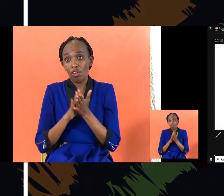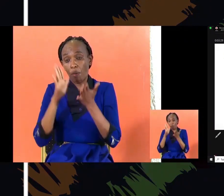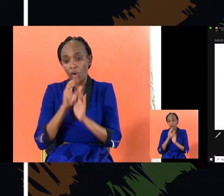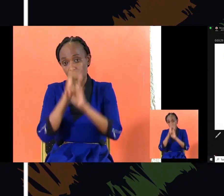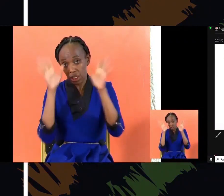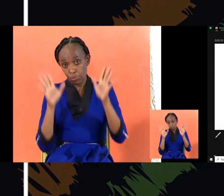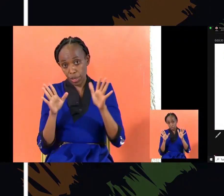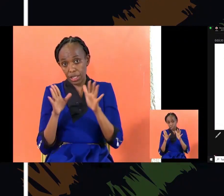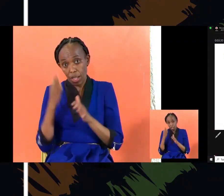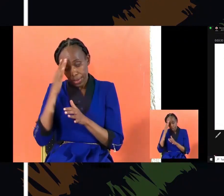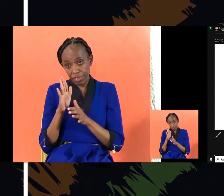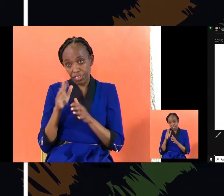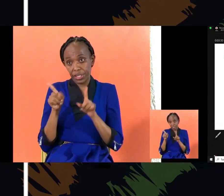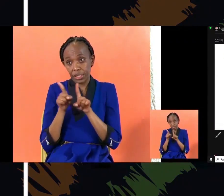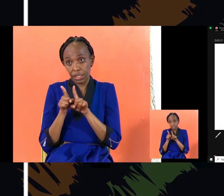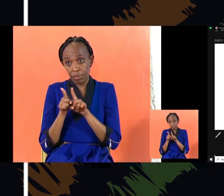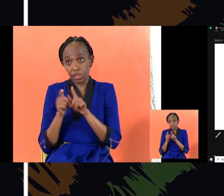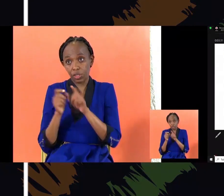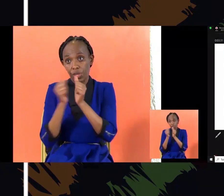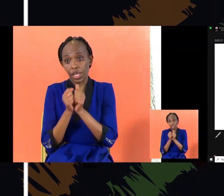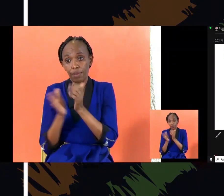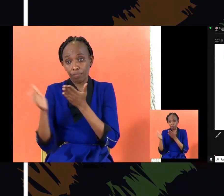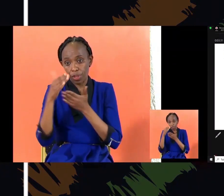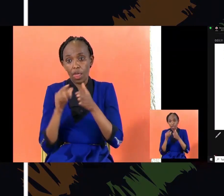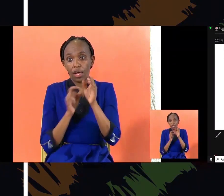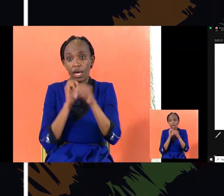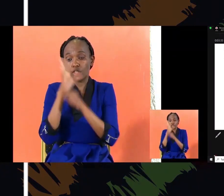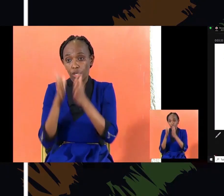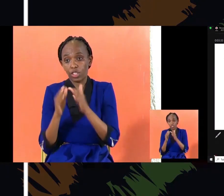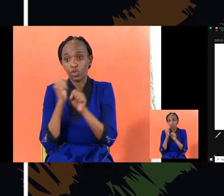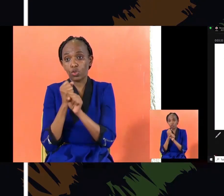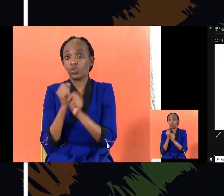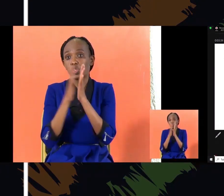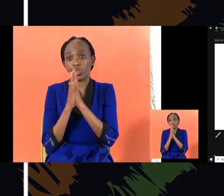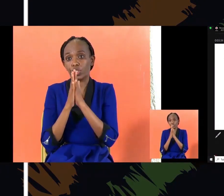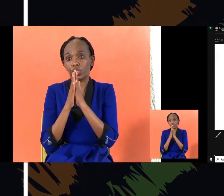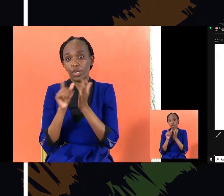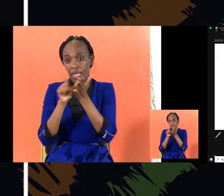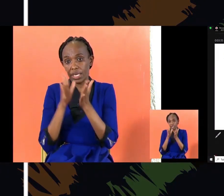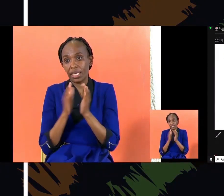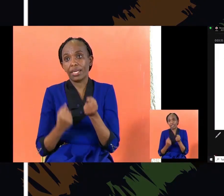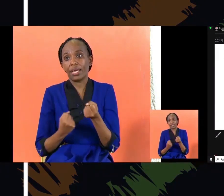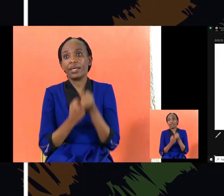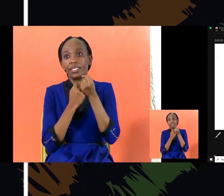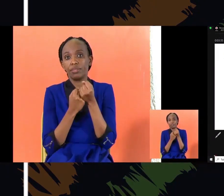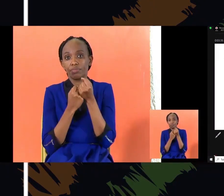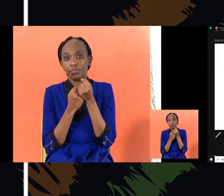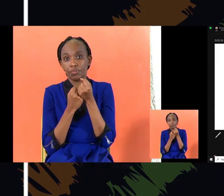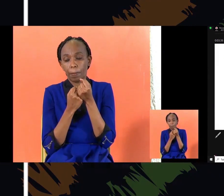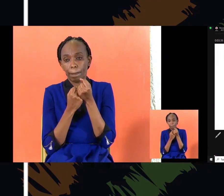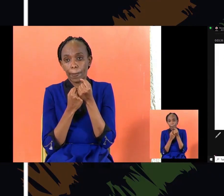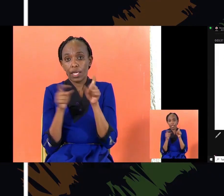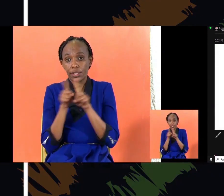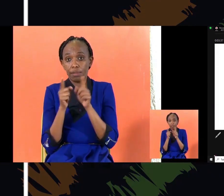transparency. To identify and bring together journalists to do stories on debt and aid. To organize